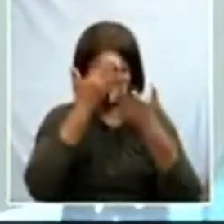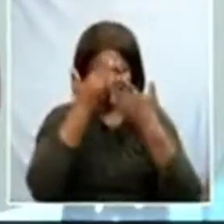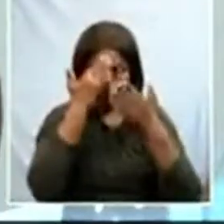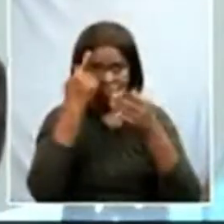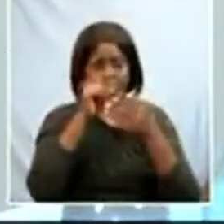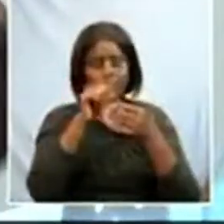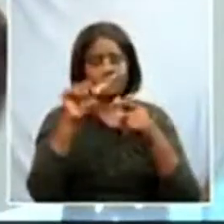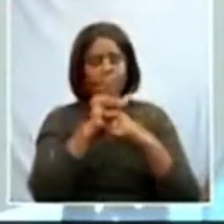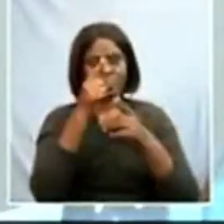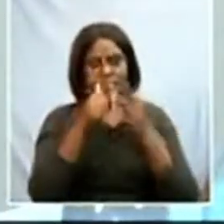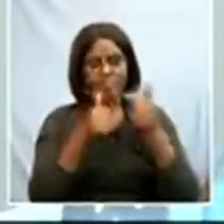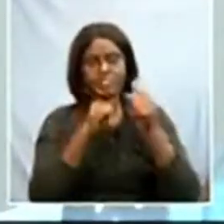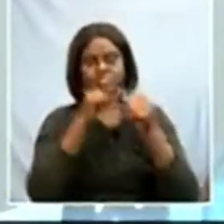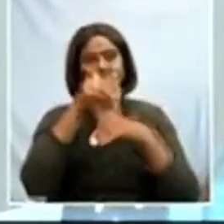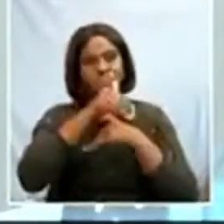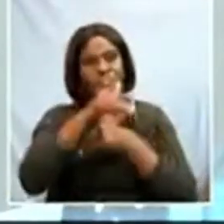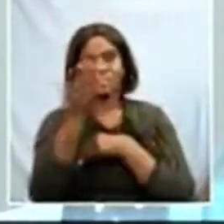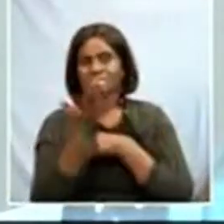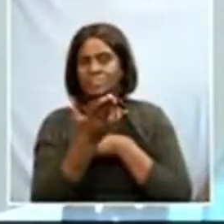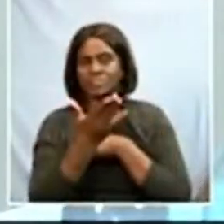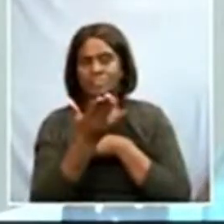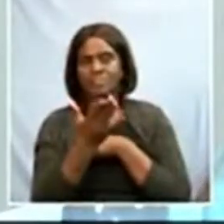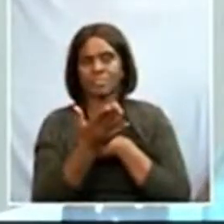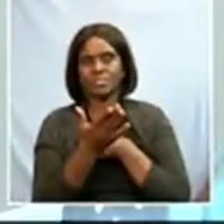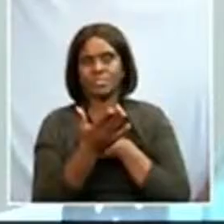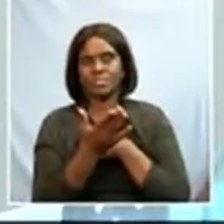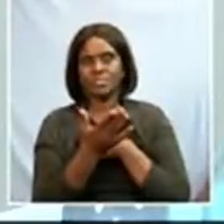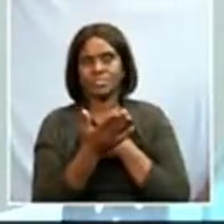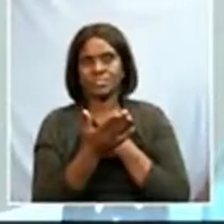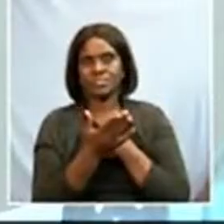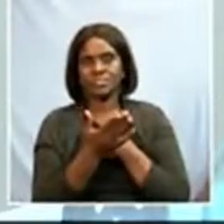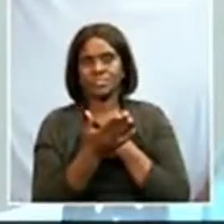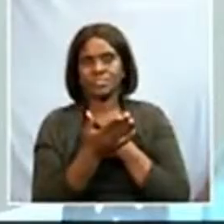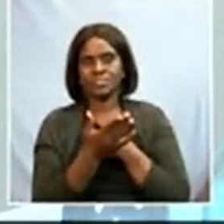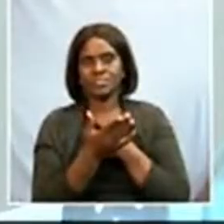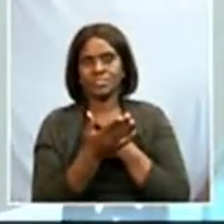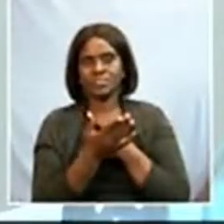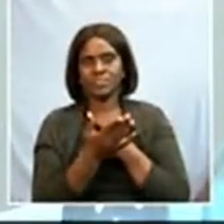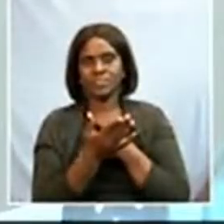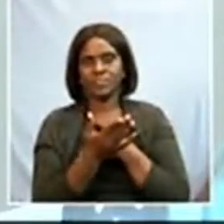for the courses that they are not registered to undertake.